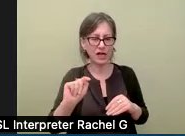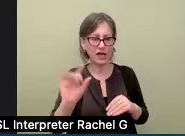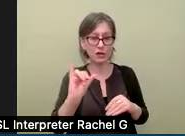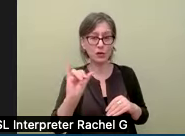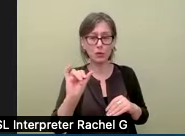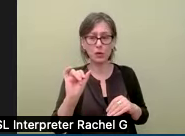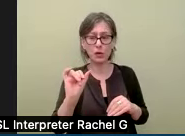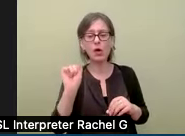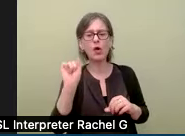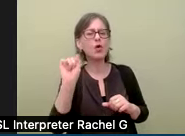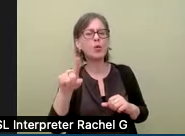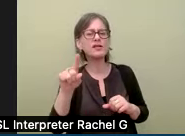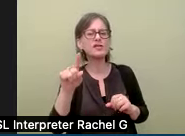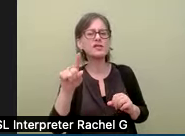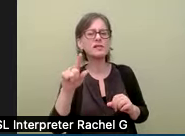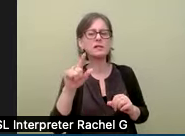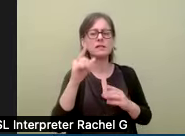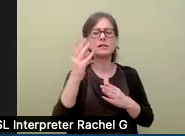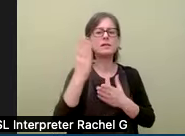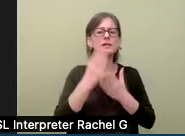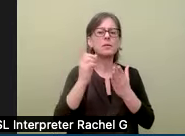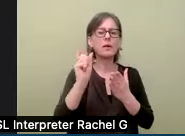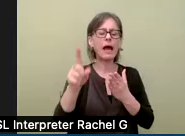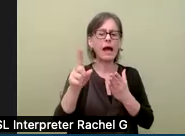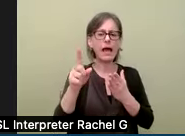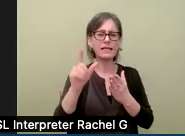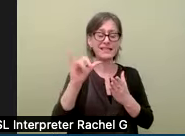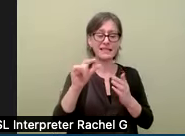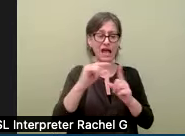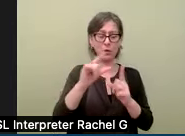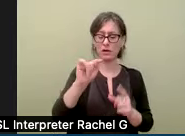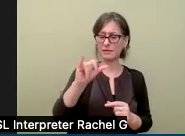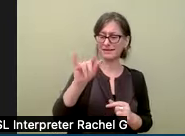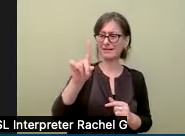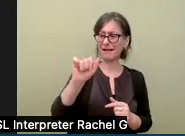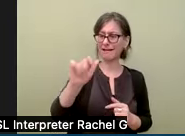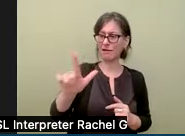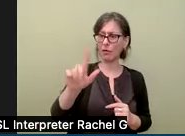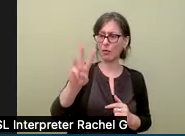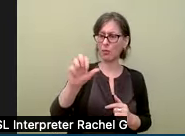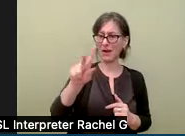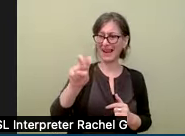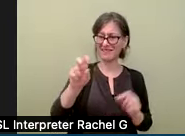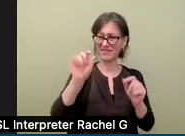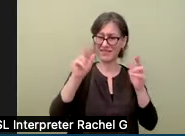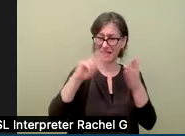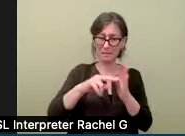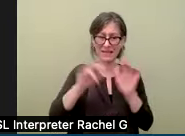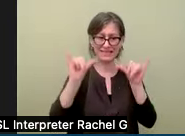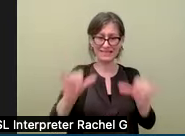Nick? Mark Legassi asks, is the term tidal wave synonymous with tsunami? Are these